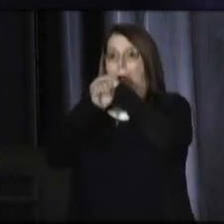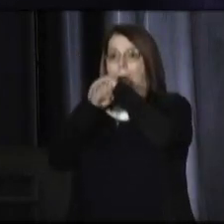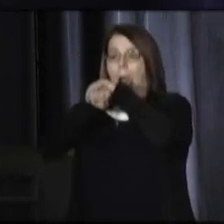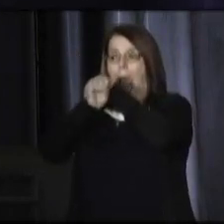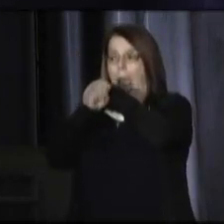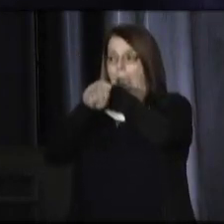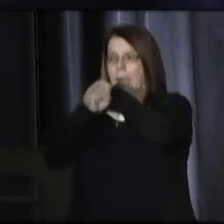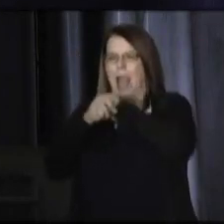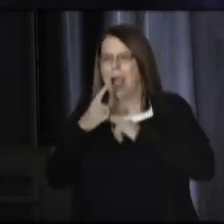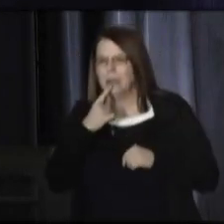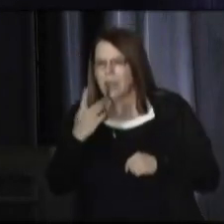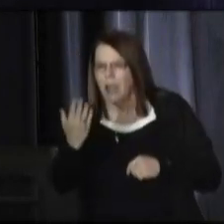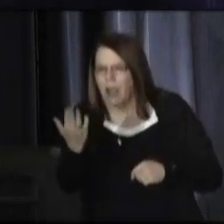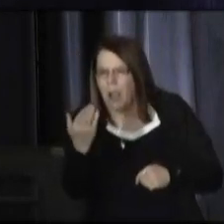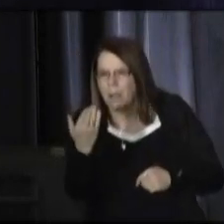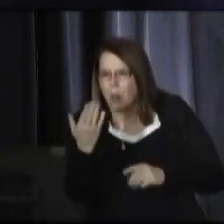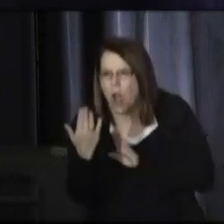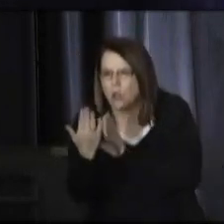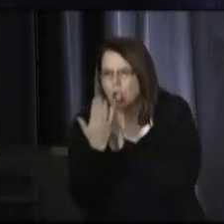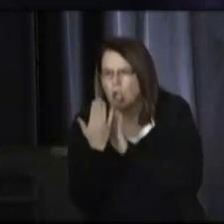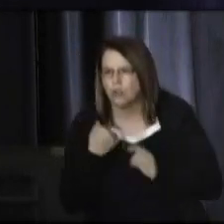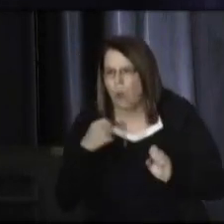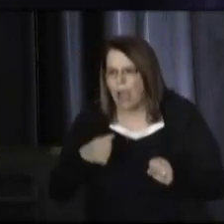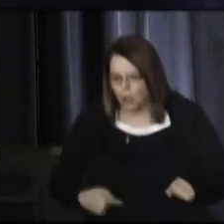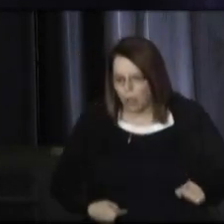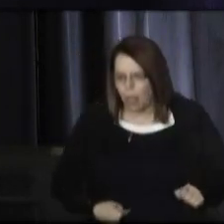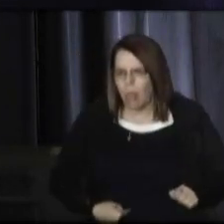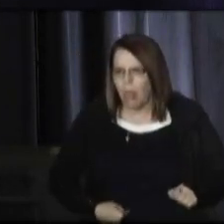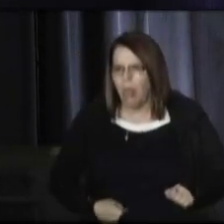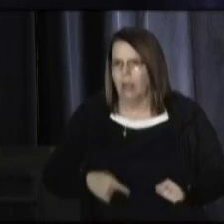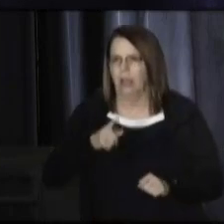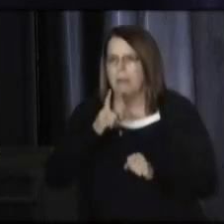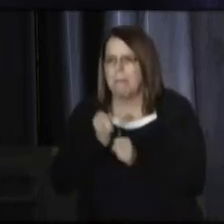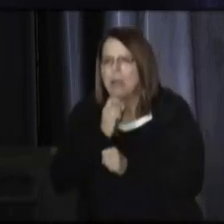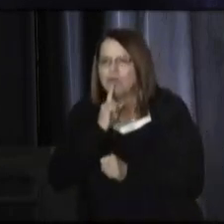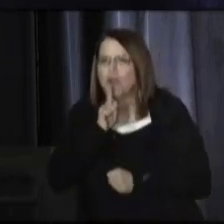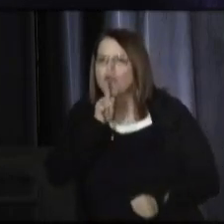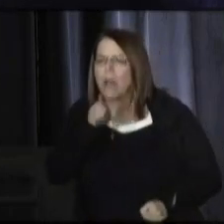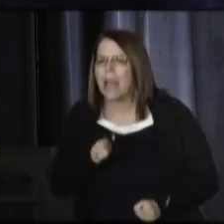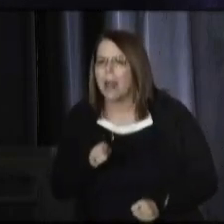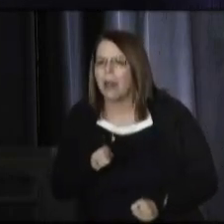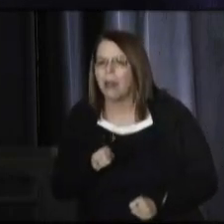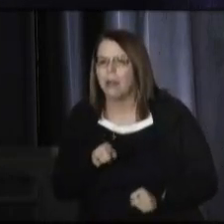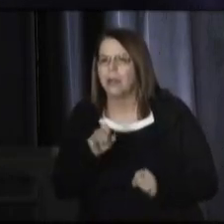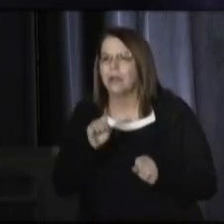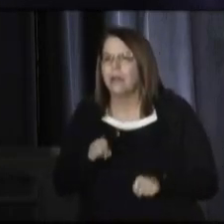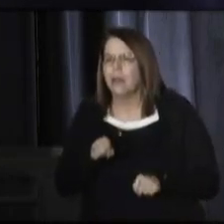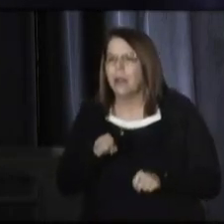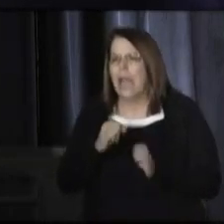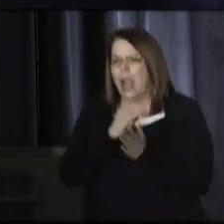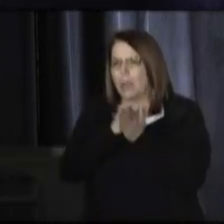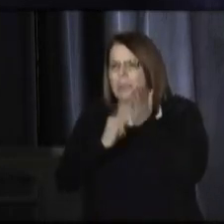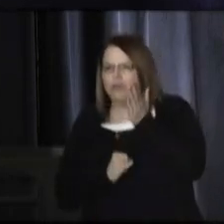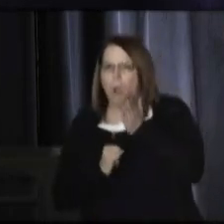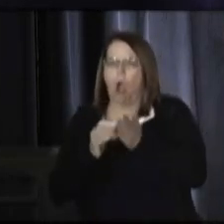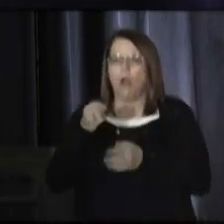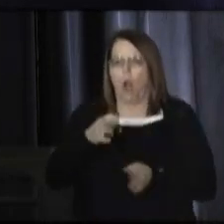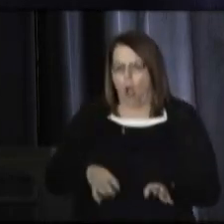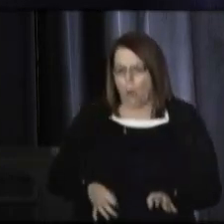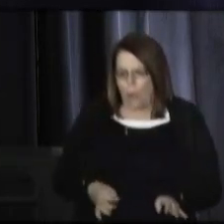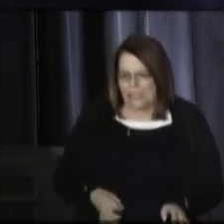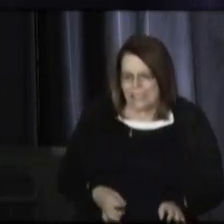and furred, and I wondered what could brush against her life and bruise it. She had a face that was rinsed and sunned and set